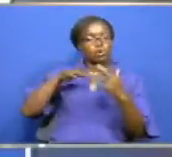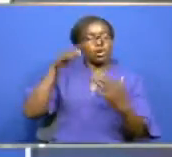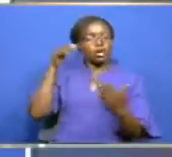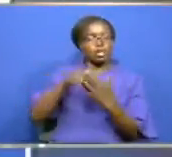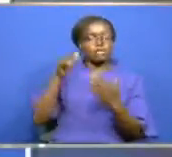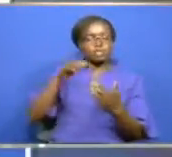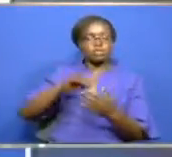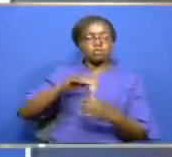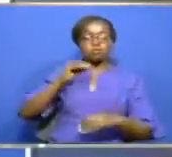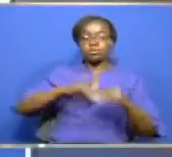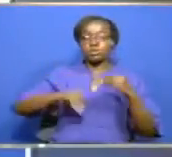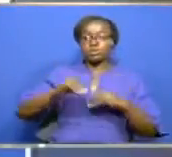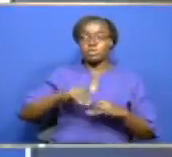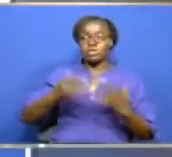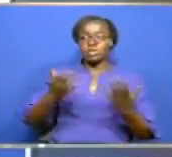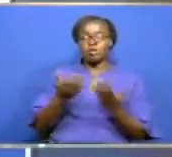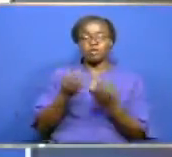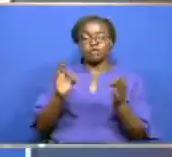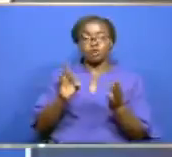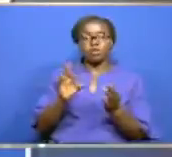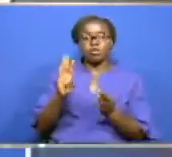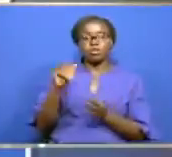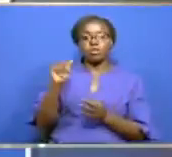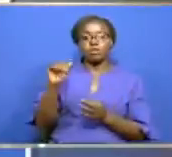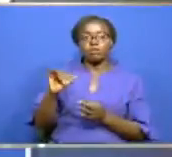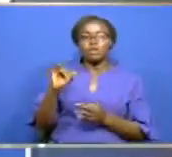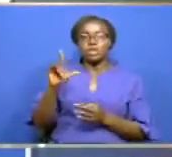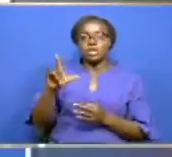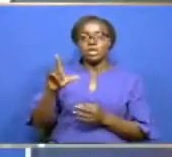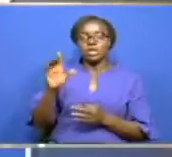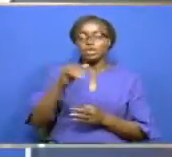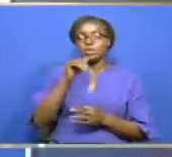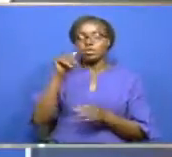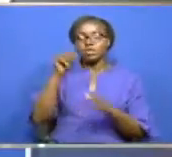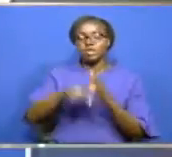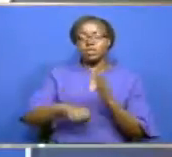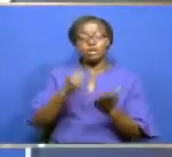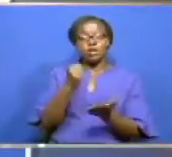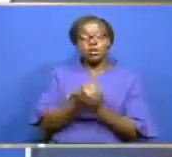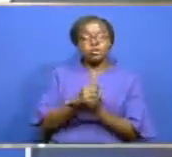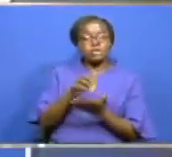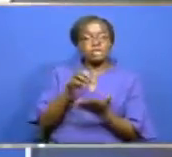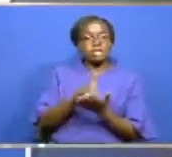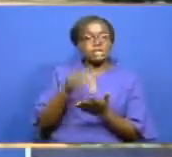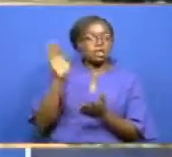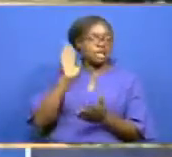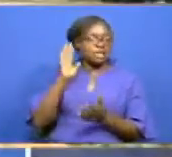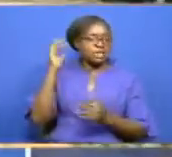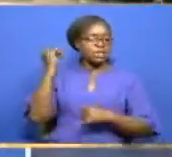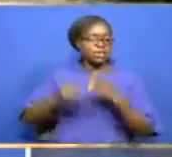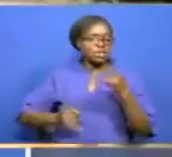who is currently out on bail, has been barred from office until his case is heard and determined.